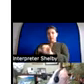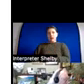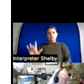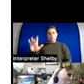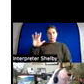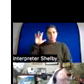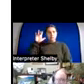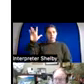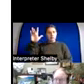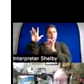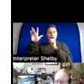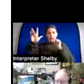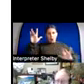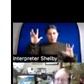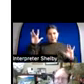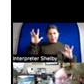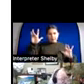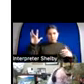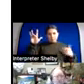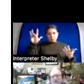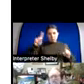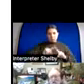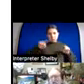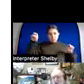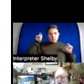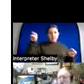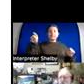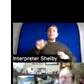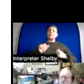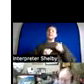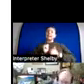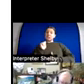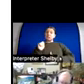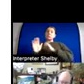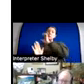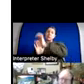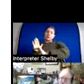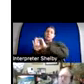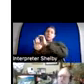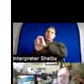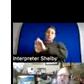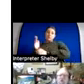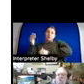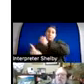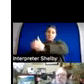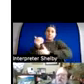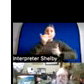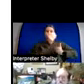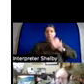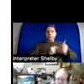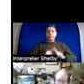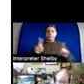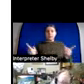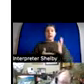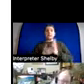rather than this little purple circle down here each of them has different characteristics some of them remember better